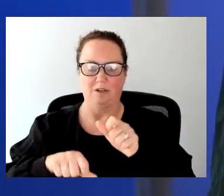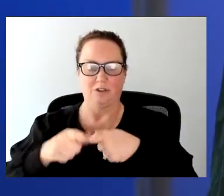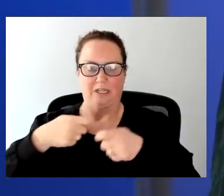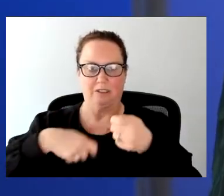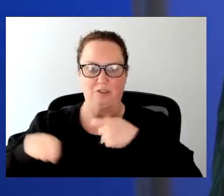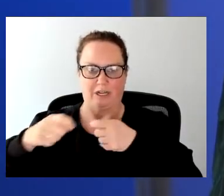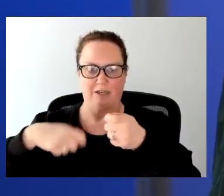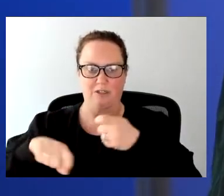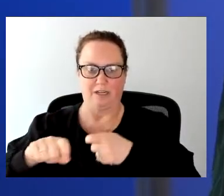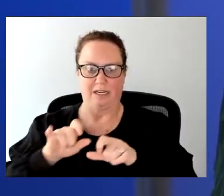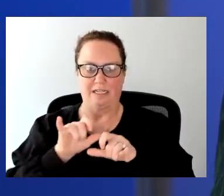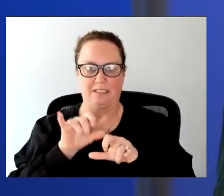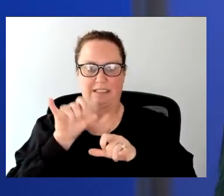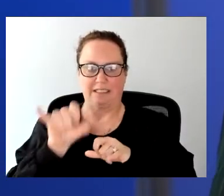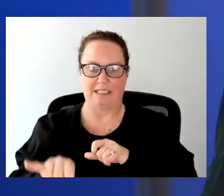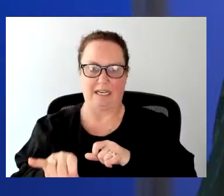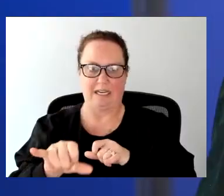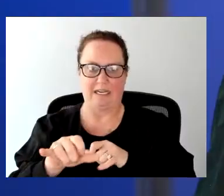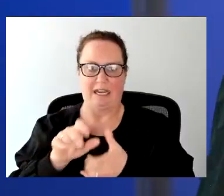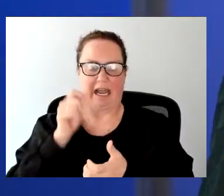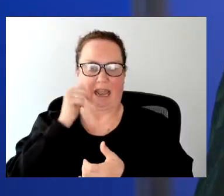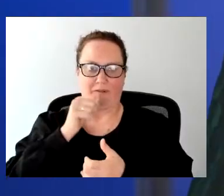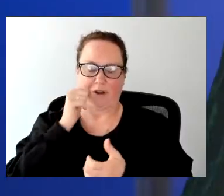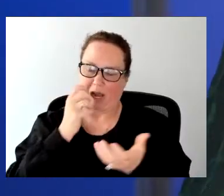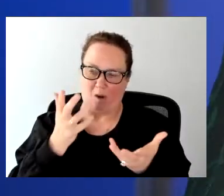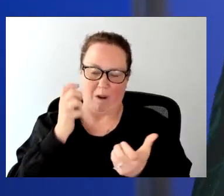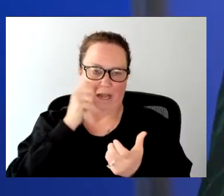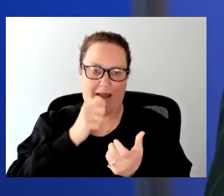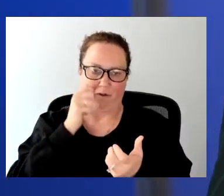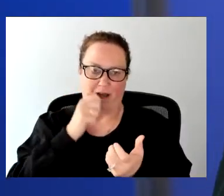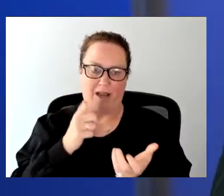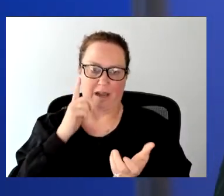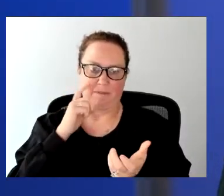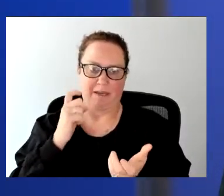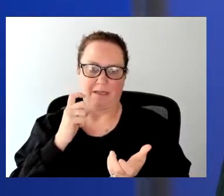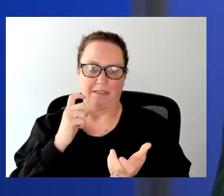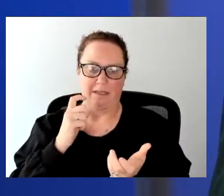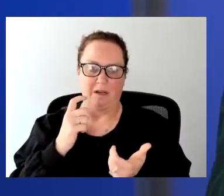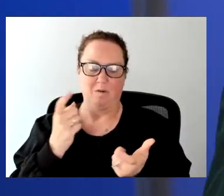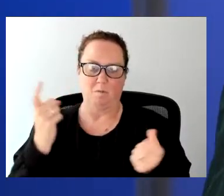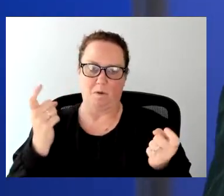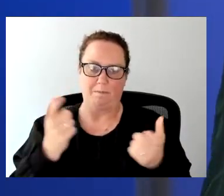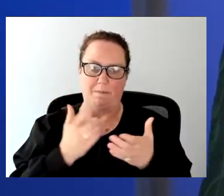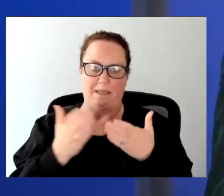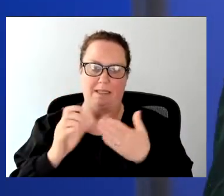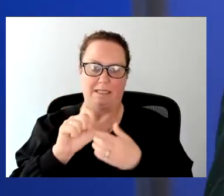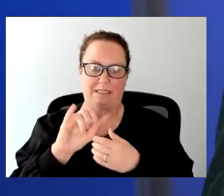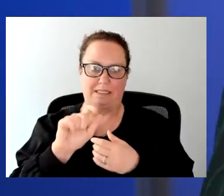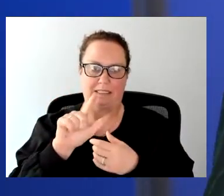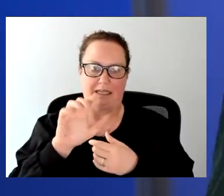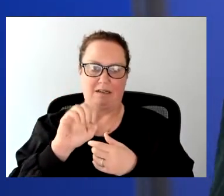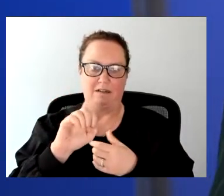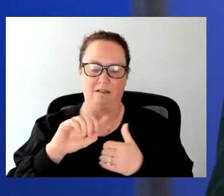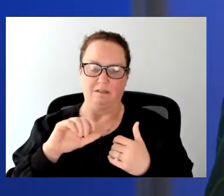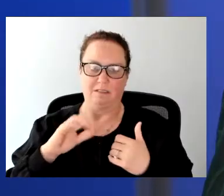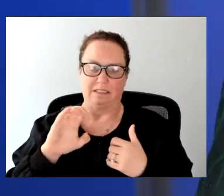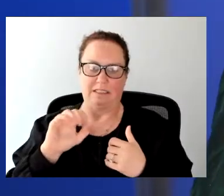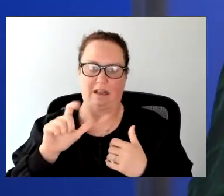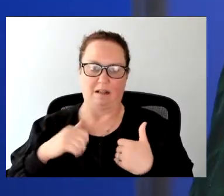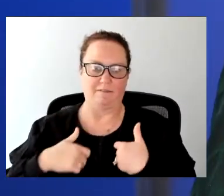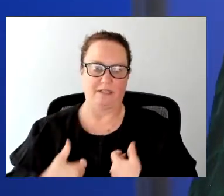just stay and keep having one every day? Because one big thing with sickle cell is fatigue. I'm always